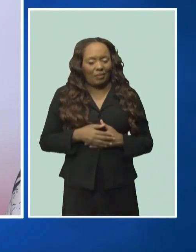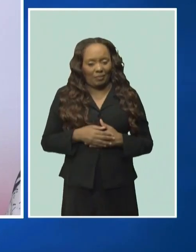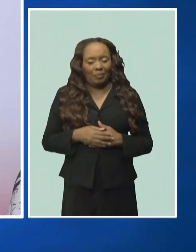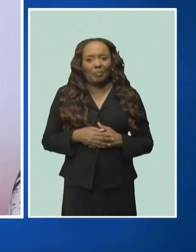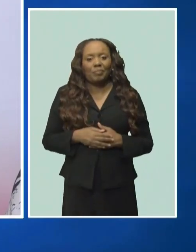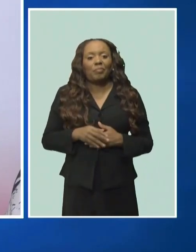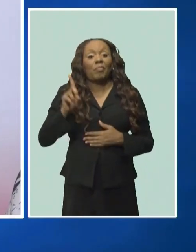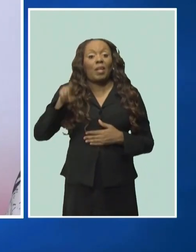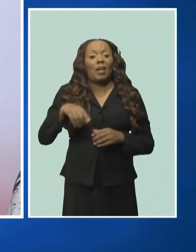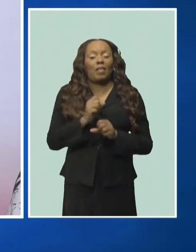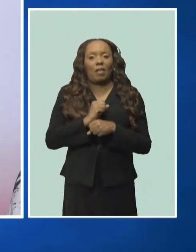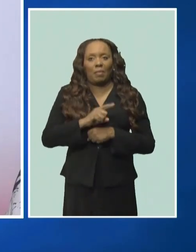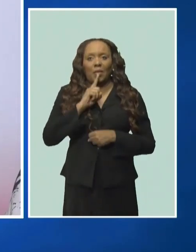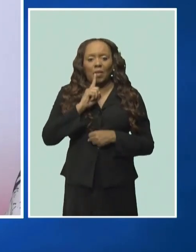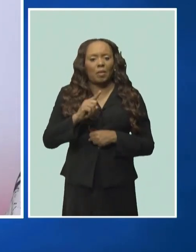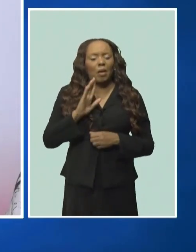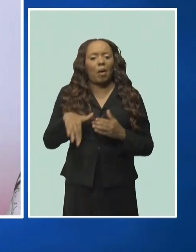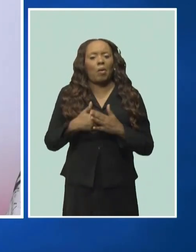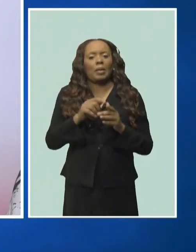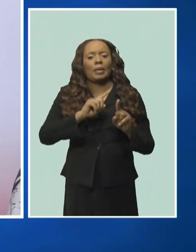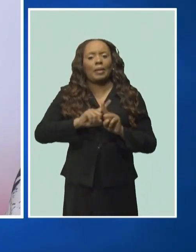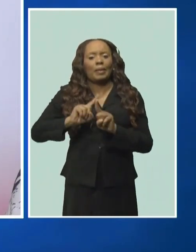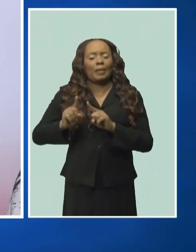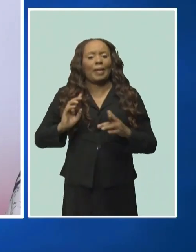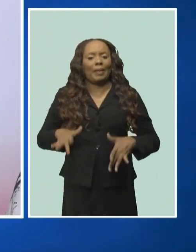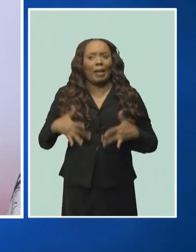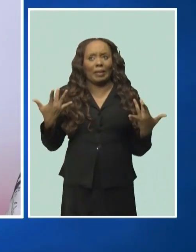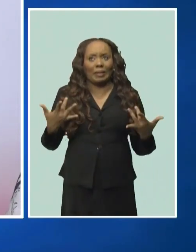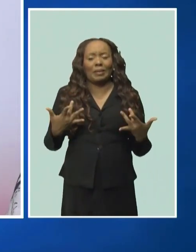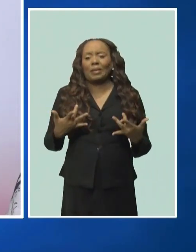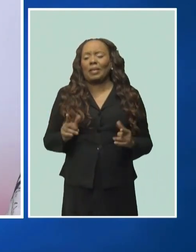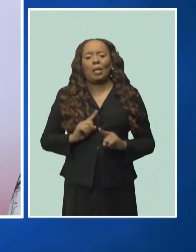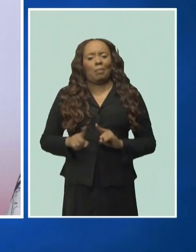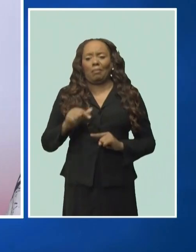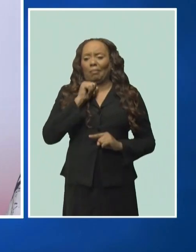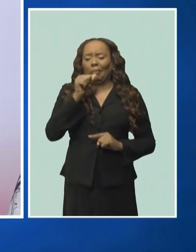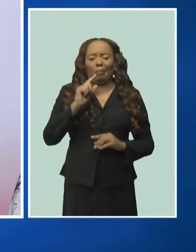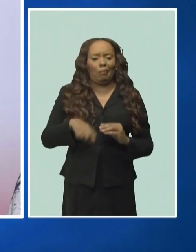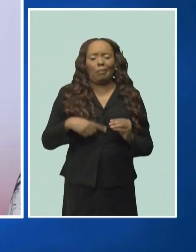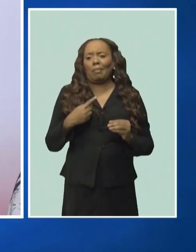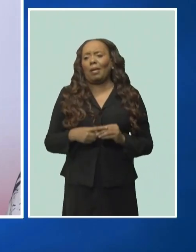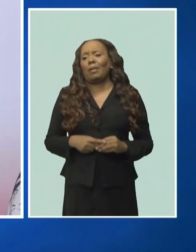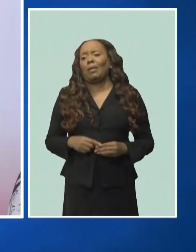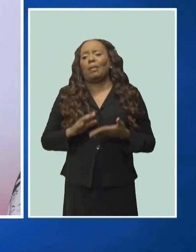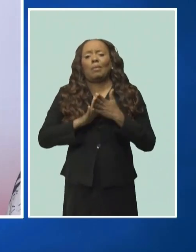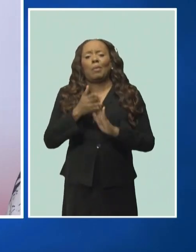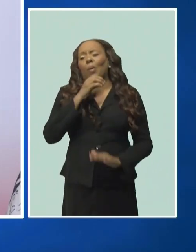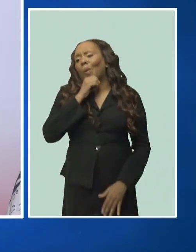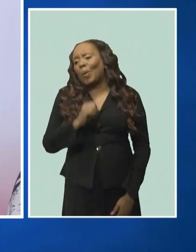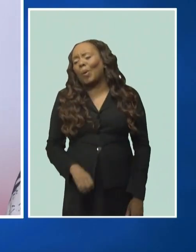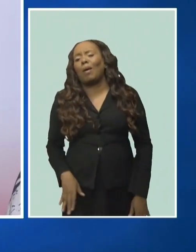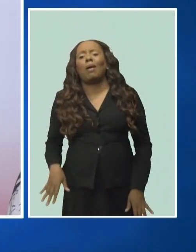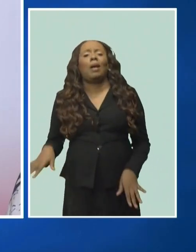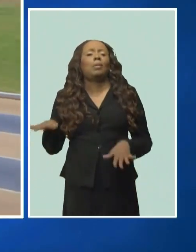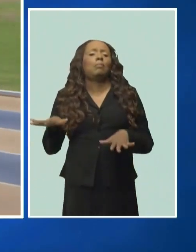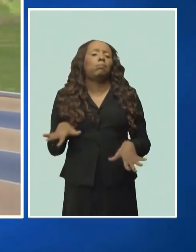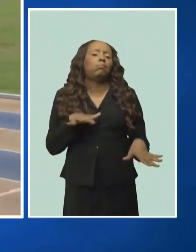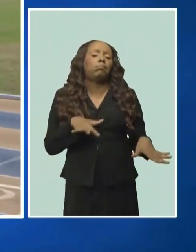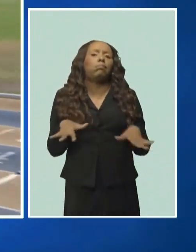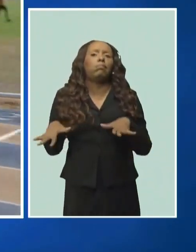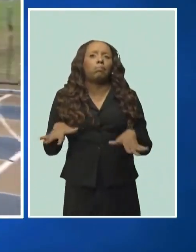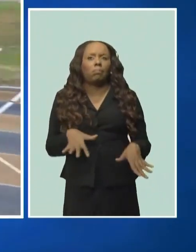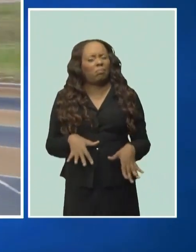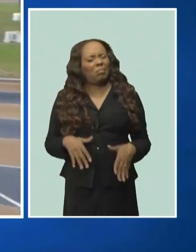for seniors to be able to do. But as Victor said, this is not about getting old and laying around. This is about active aging. Coordinator